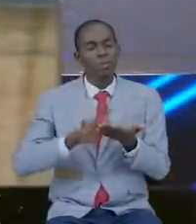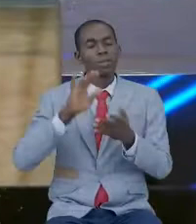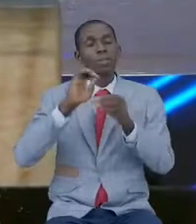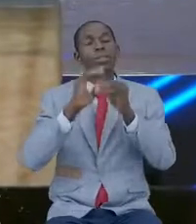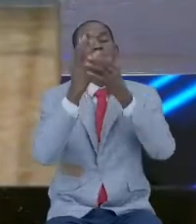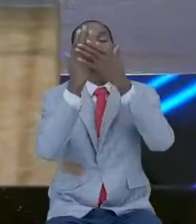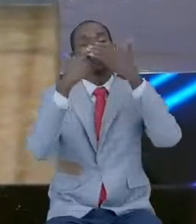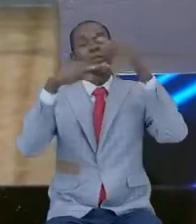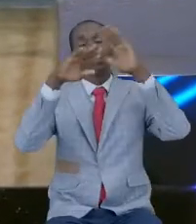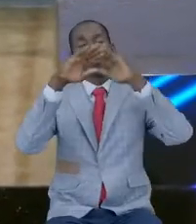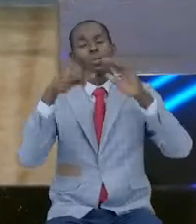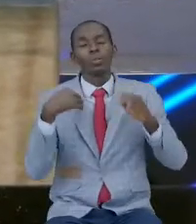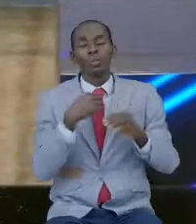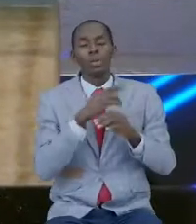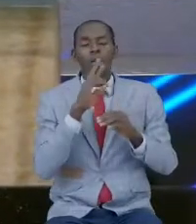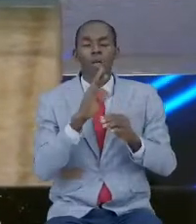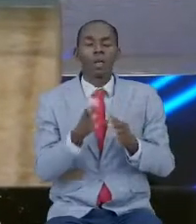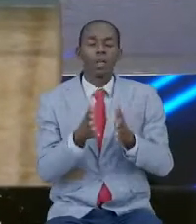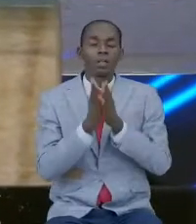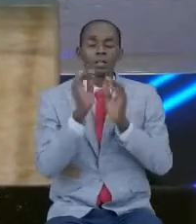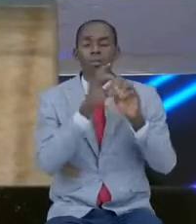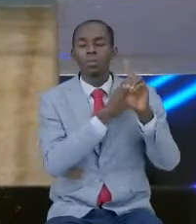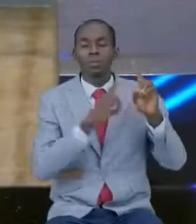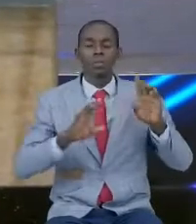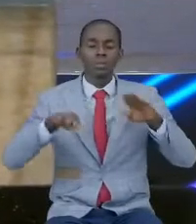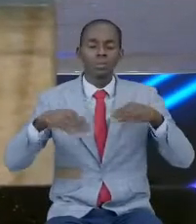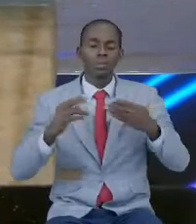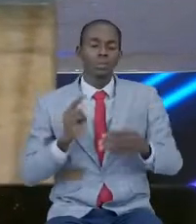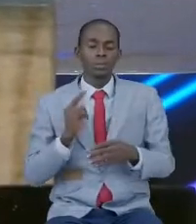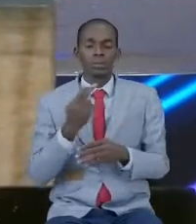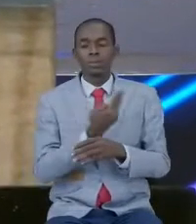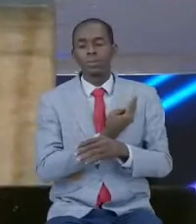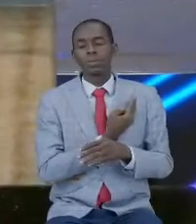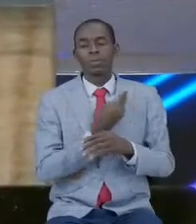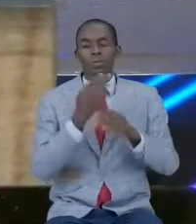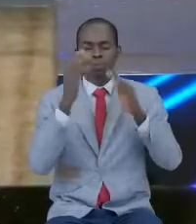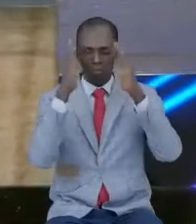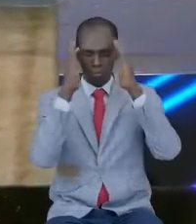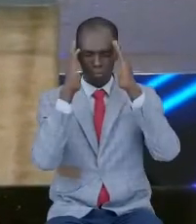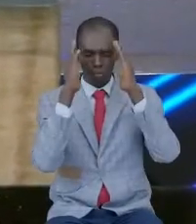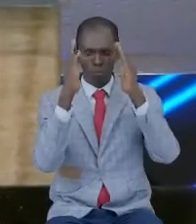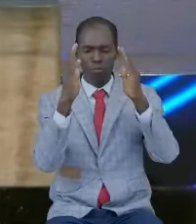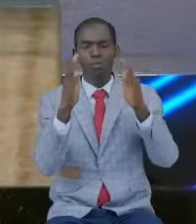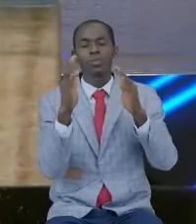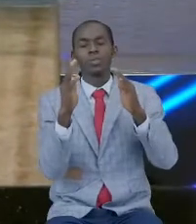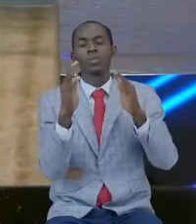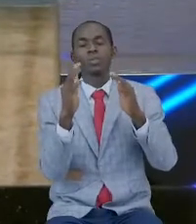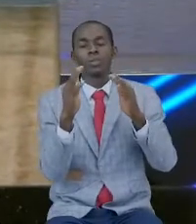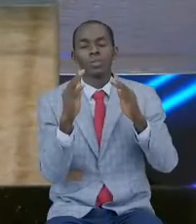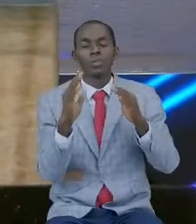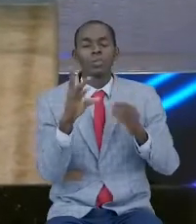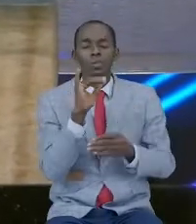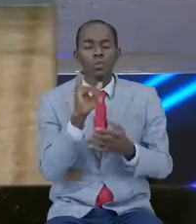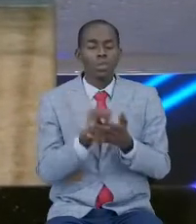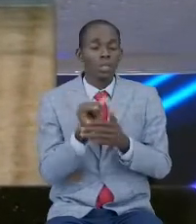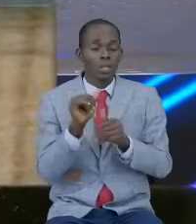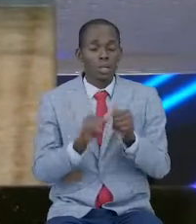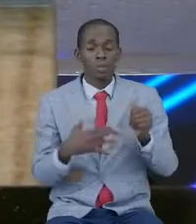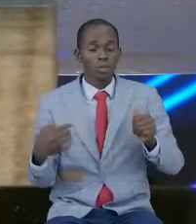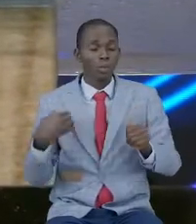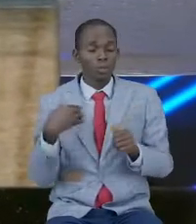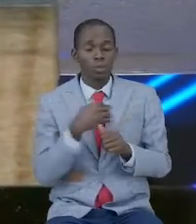heaven. We ask, O Lord, you grant us concentration and focus so that everything we